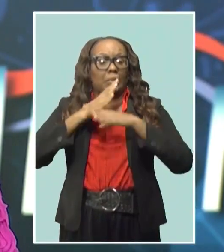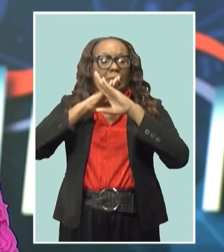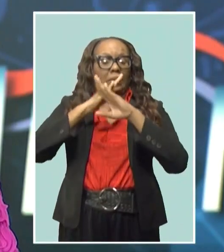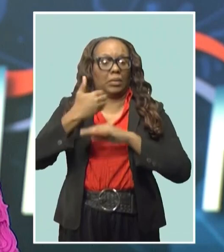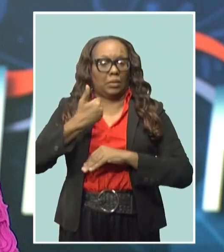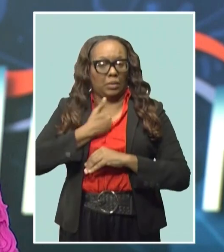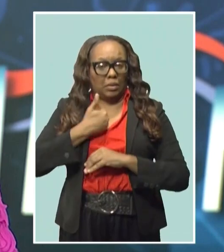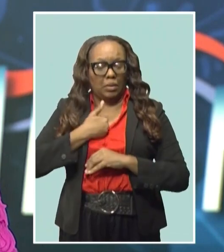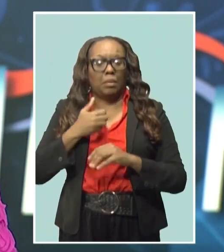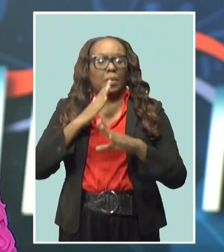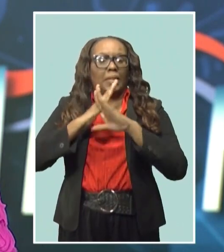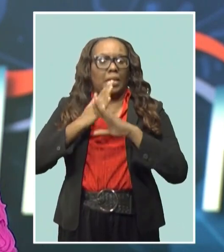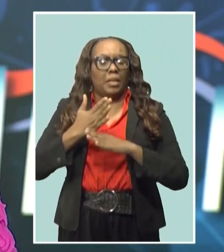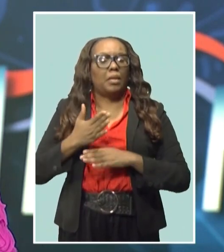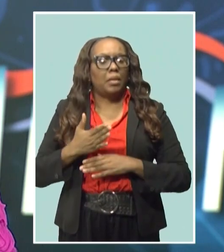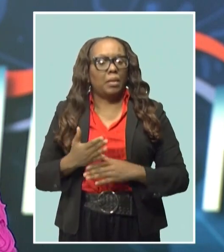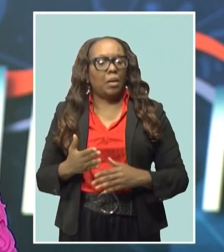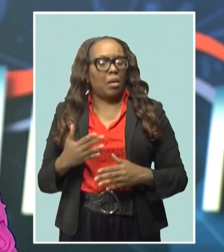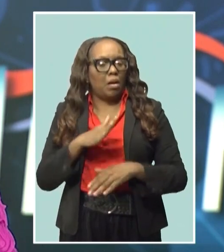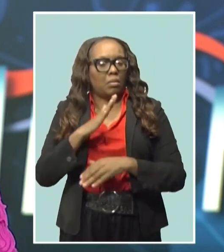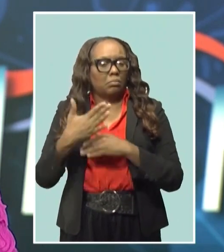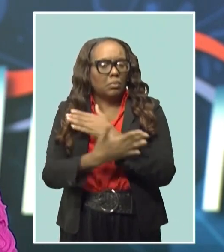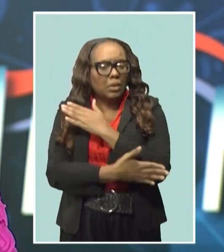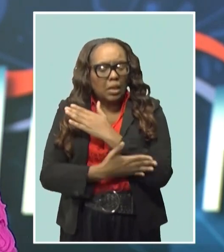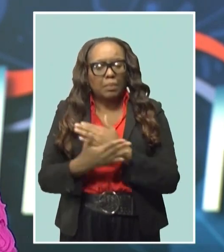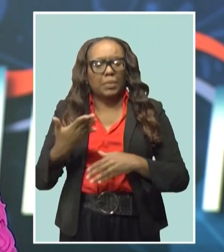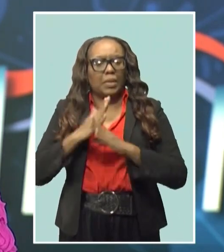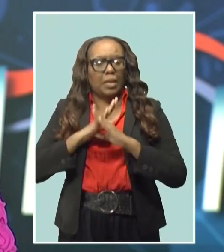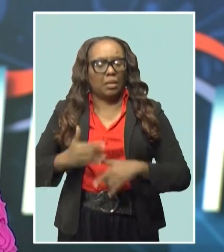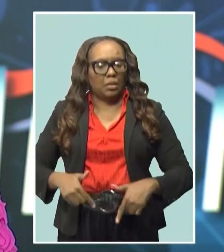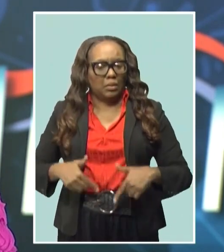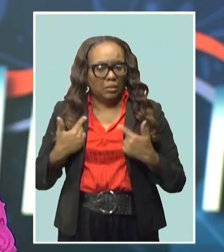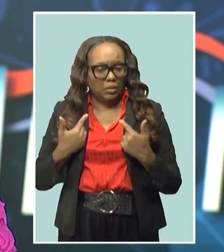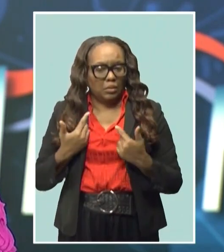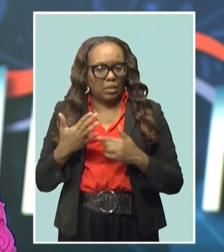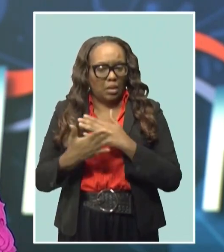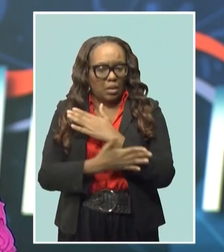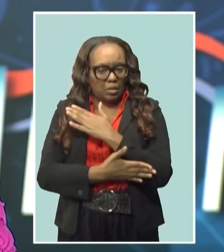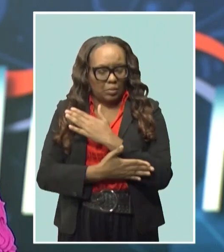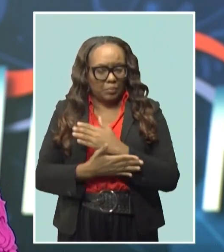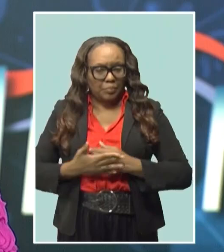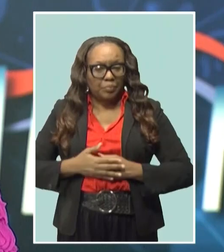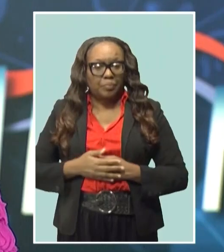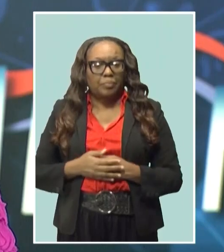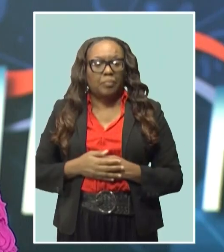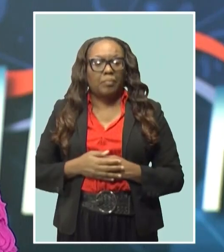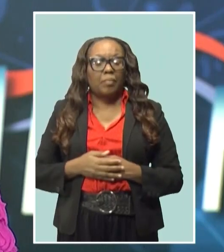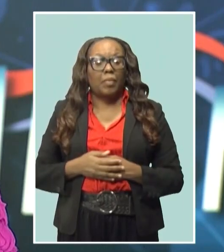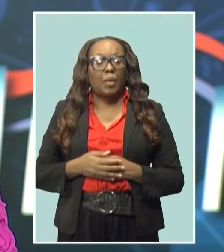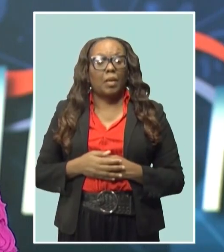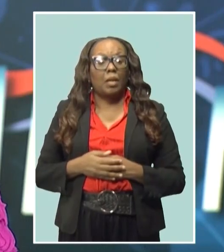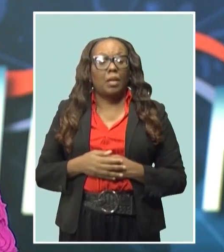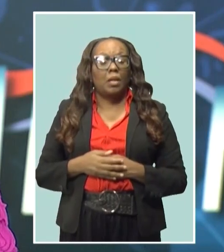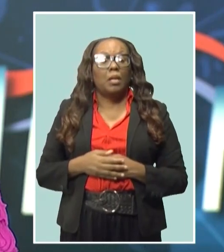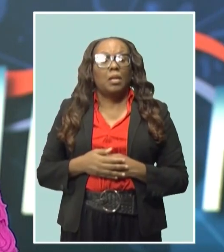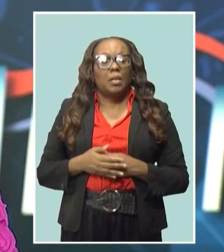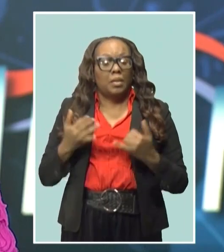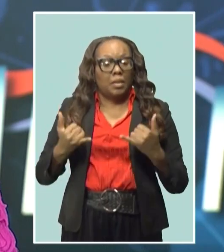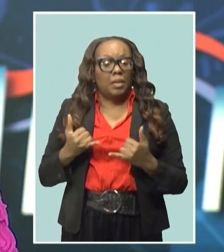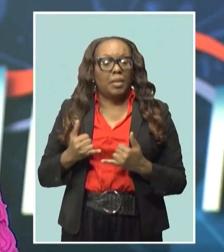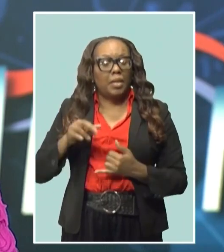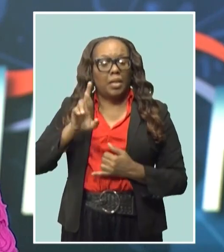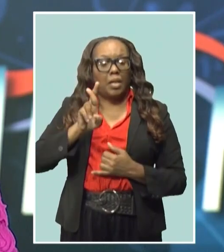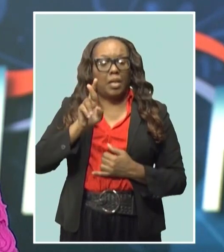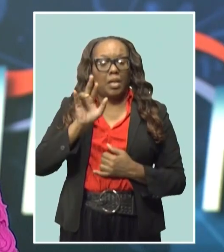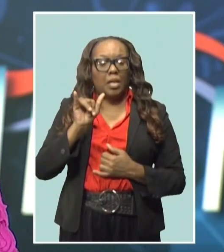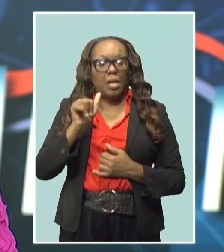Earlier, Minister in the Ministry of Finance and Economic Affairs, Ryan Strachan, led the debate on the bill. He says Barbados continues to be the leader